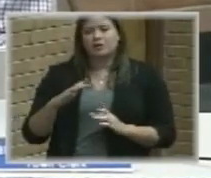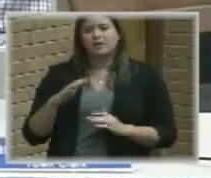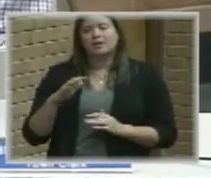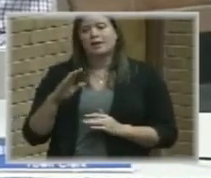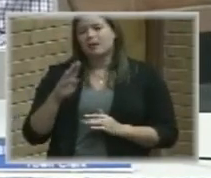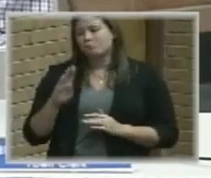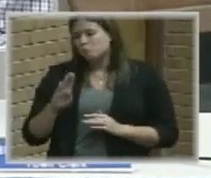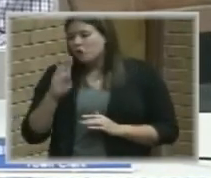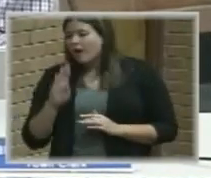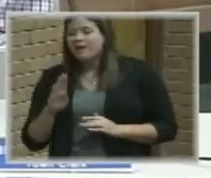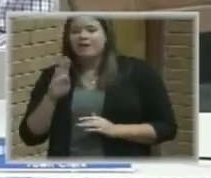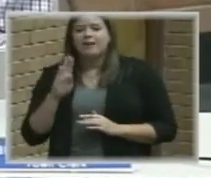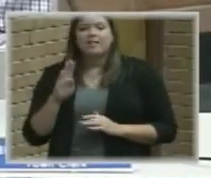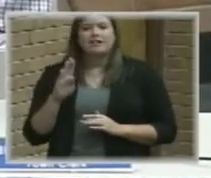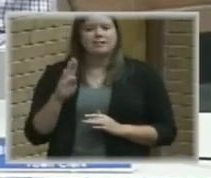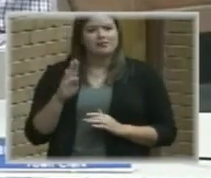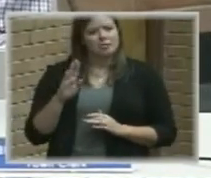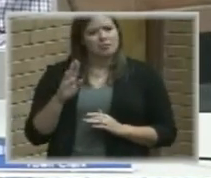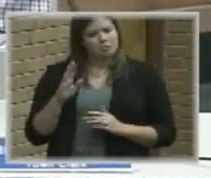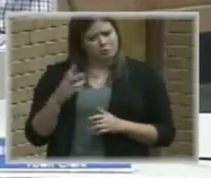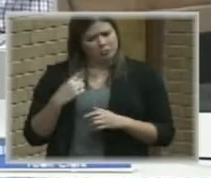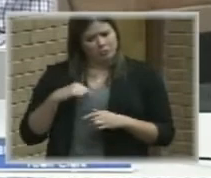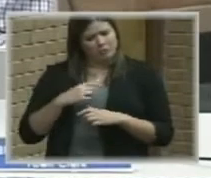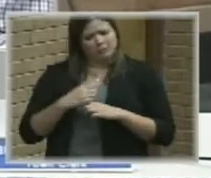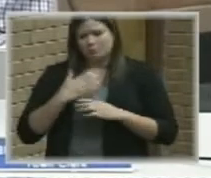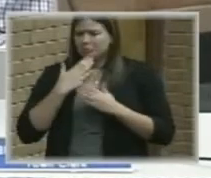recognized. But in the larger scale,